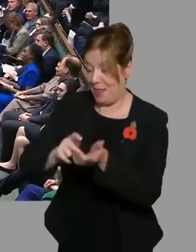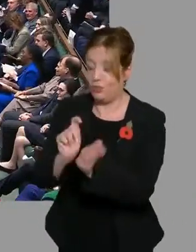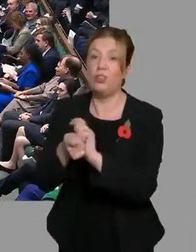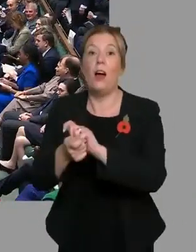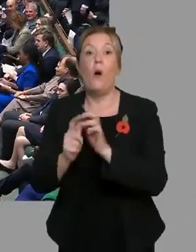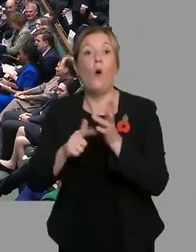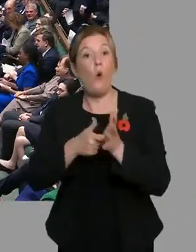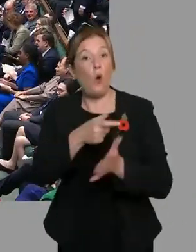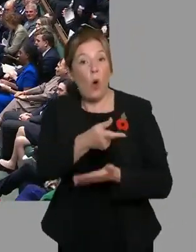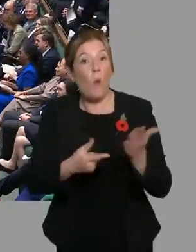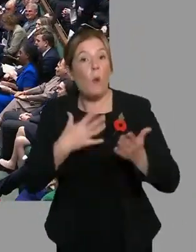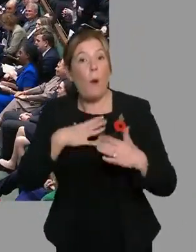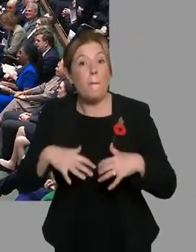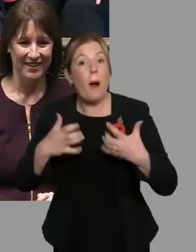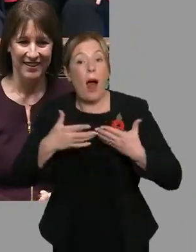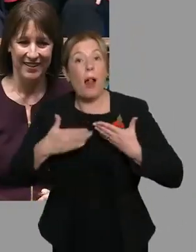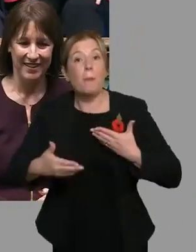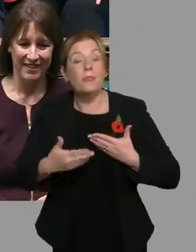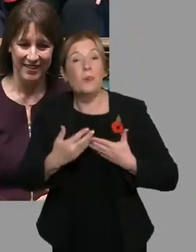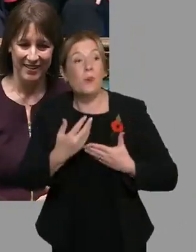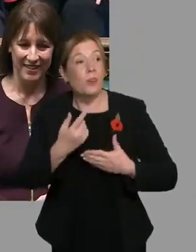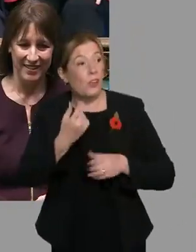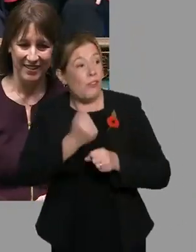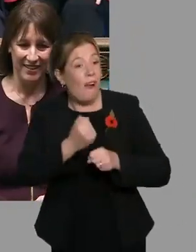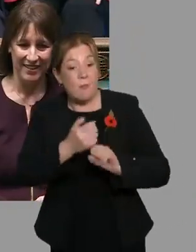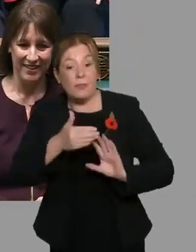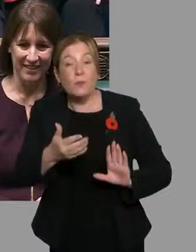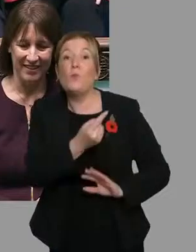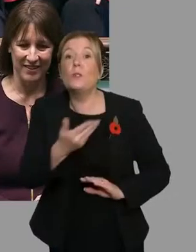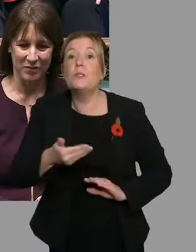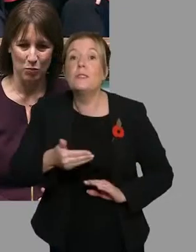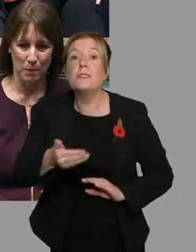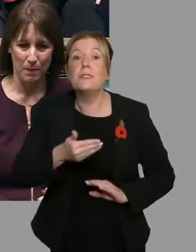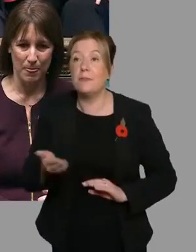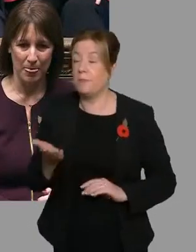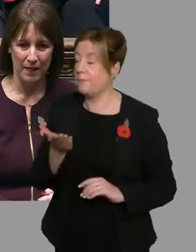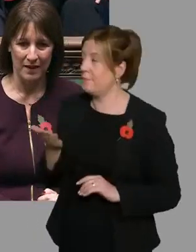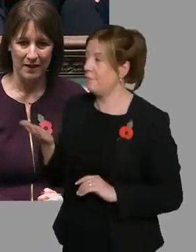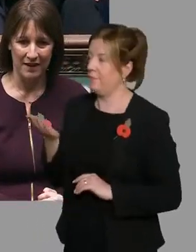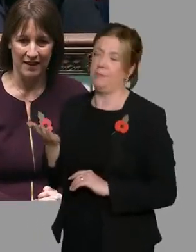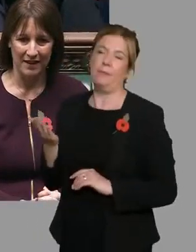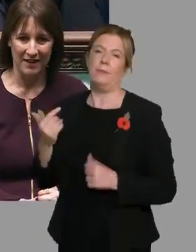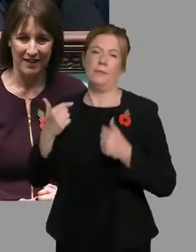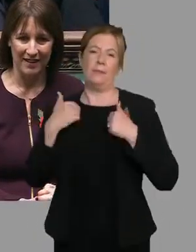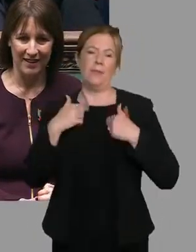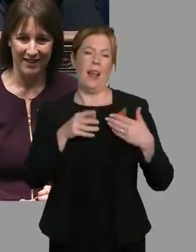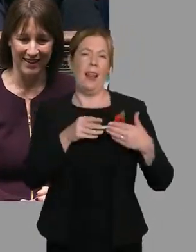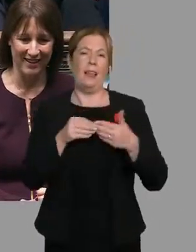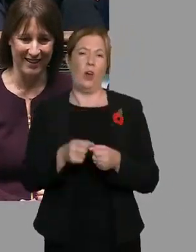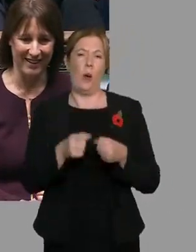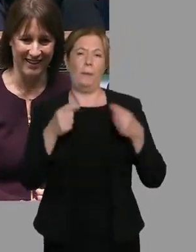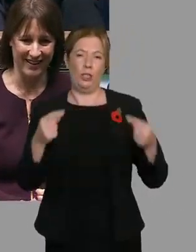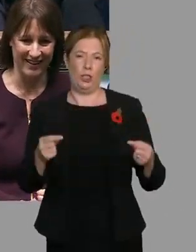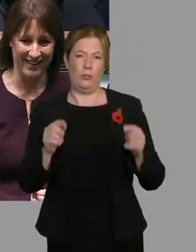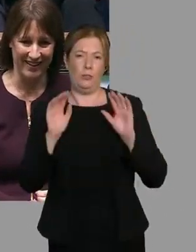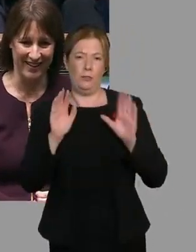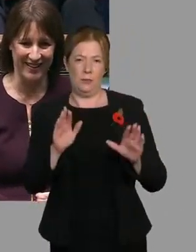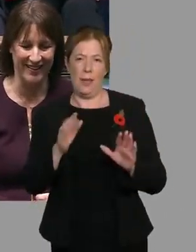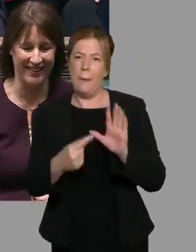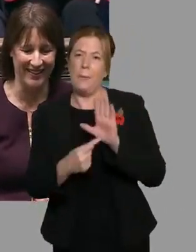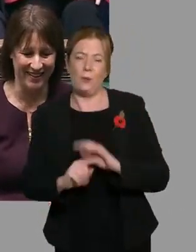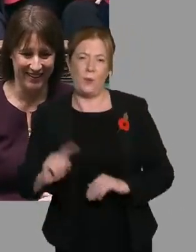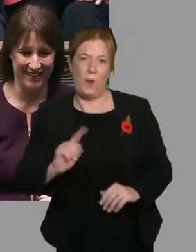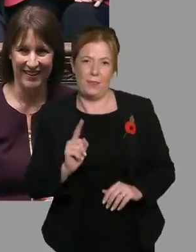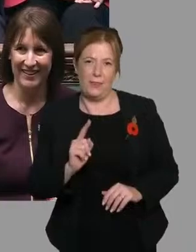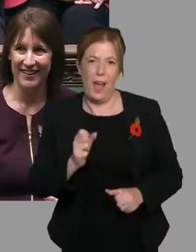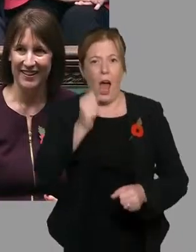Prime Minister. The one thing I learned as Leader of the Opposition is it's a good idea to listen to what the government is actually saying. I think she